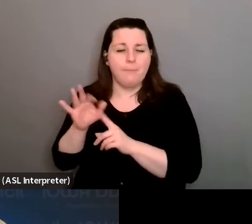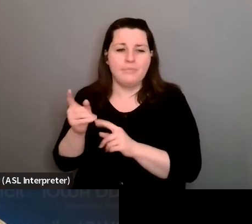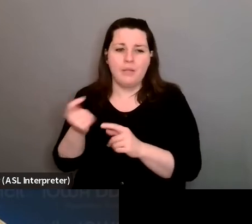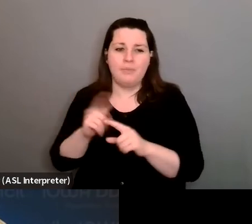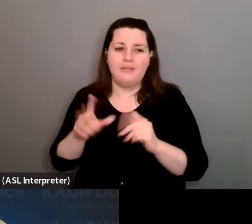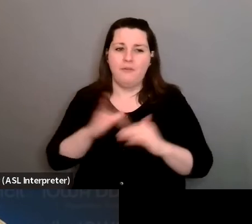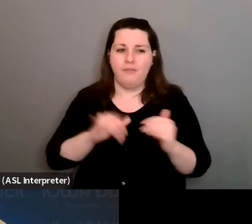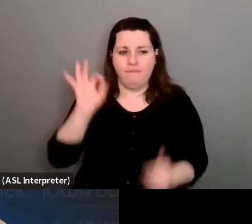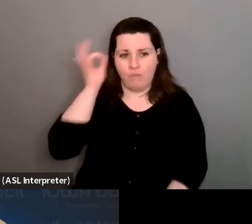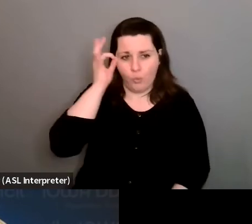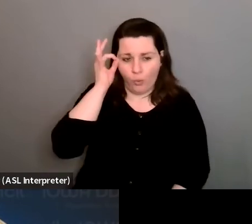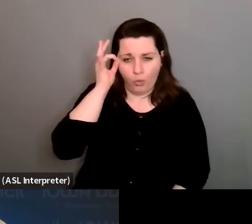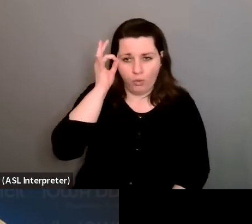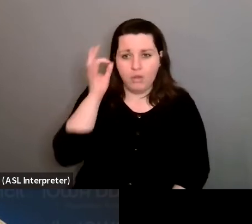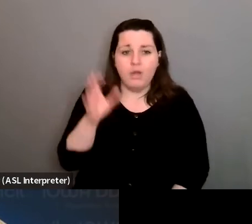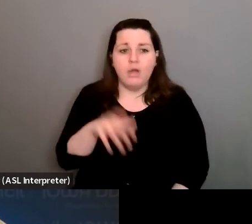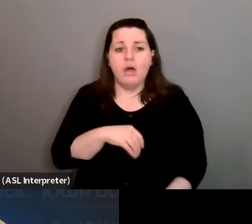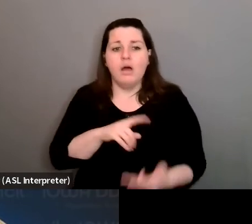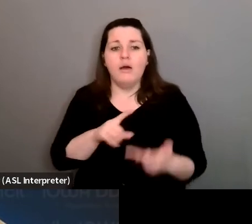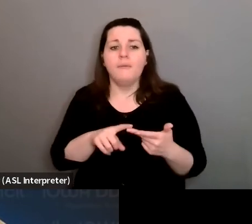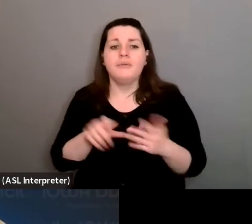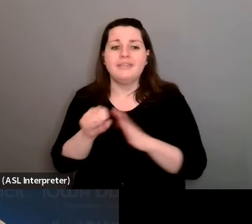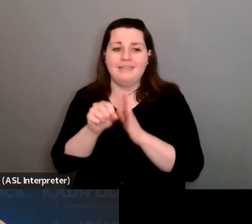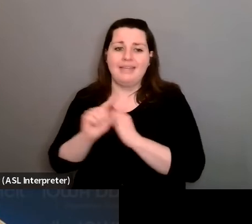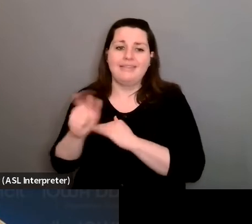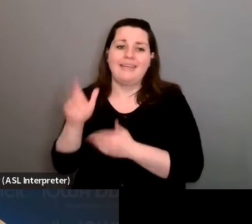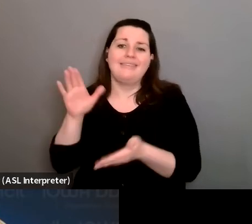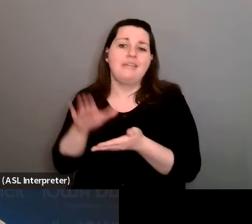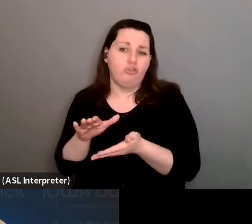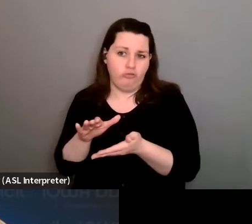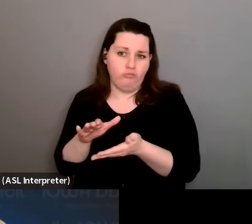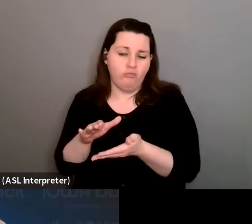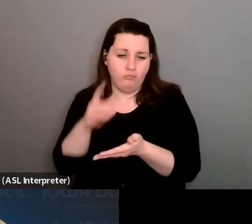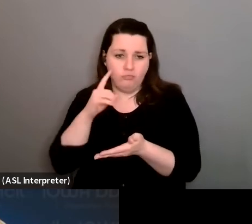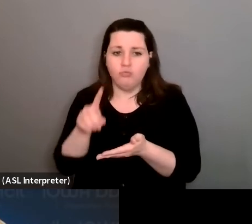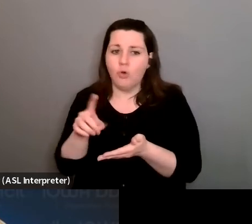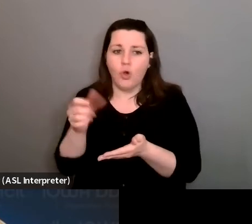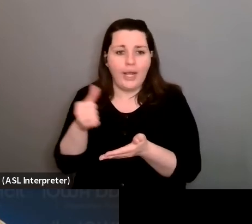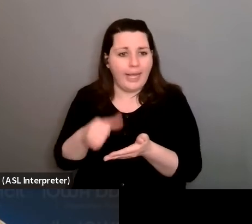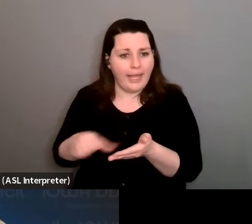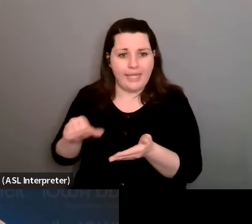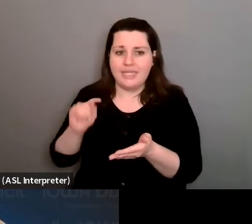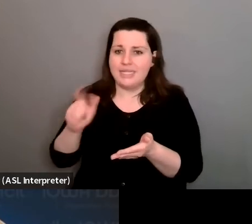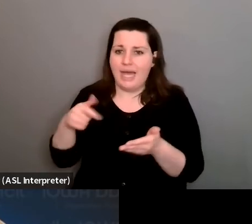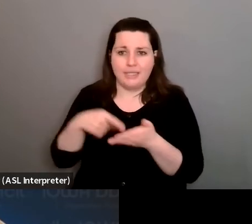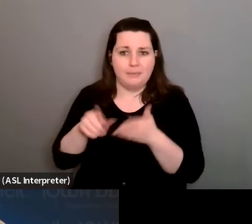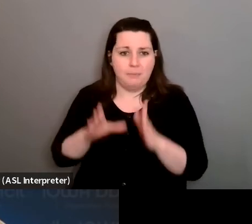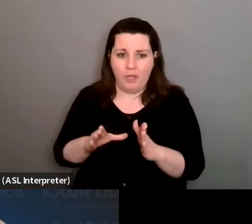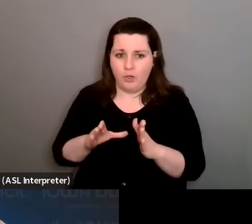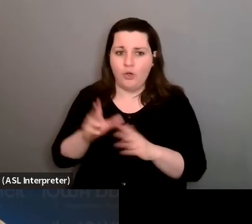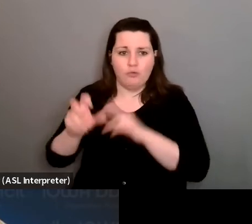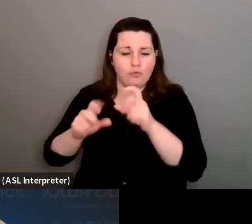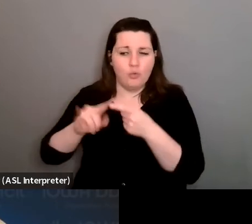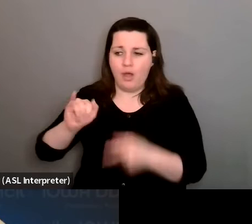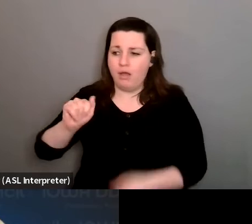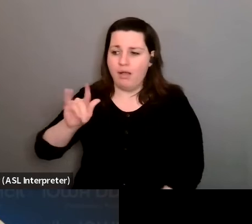federal. And then there is a state tax deduction for any taxpayer contributing to an IAble account. So I'm